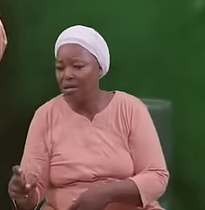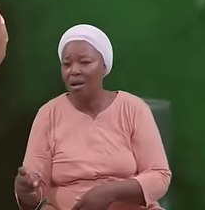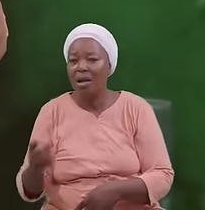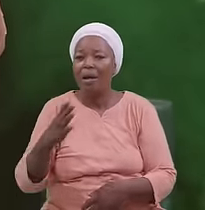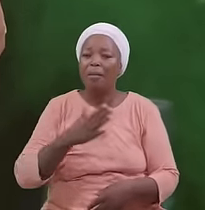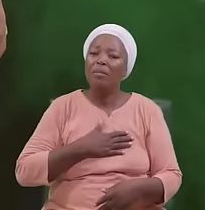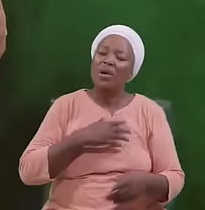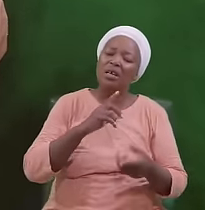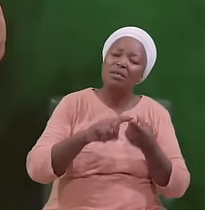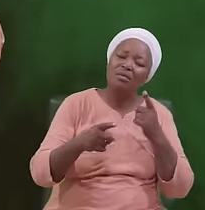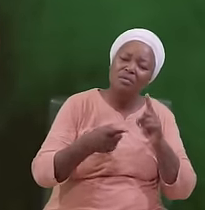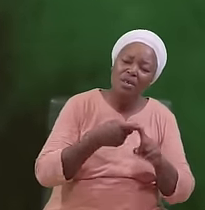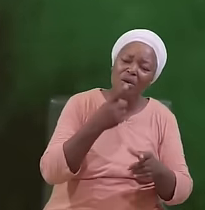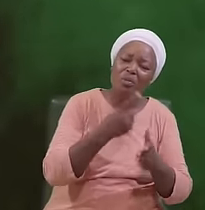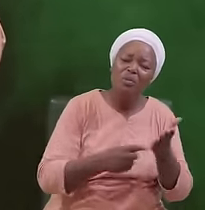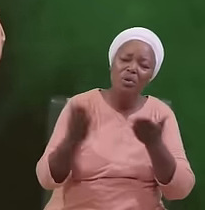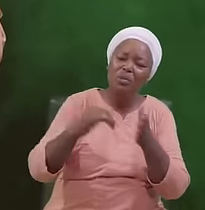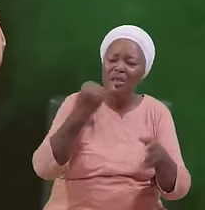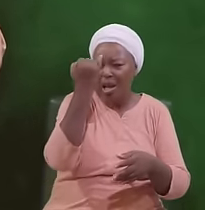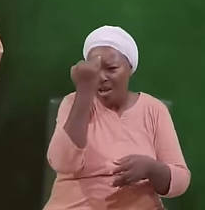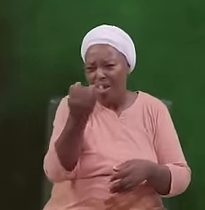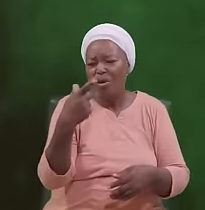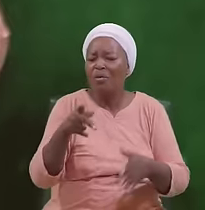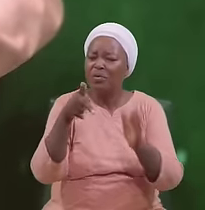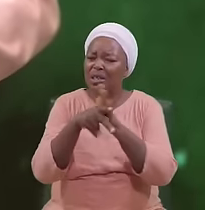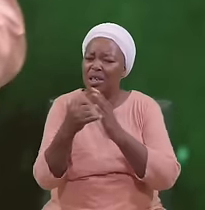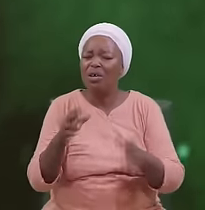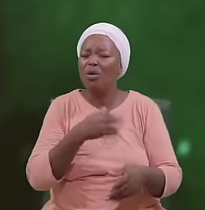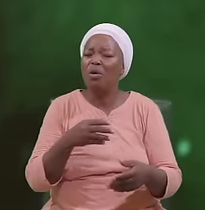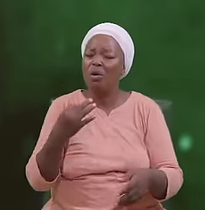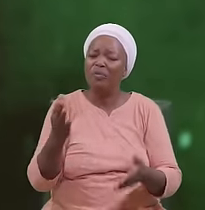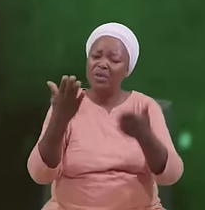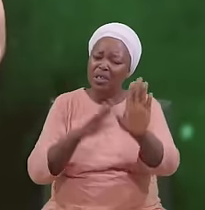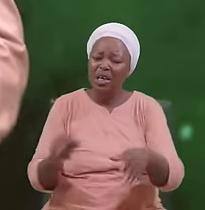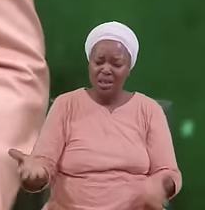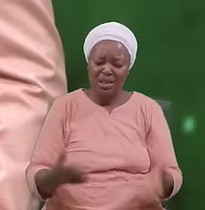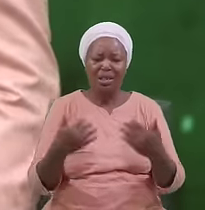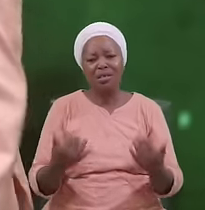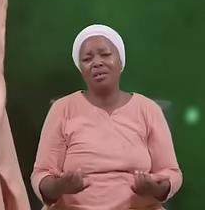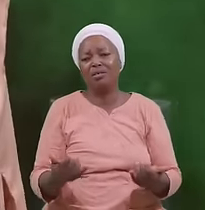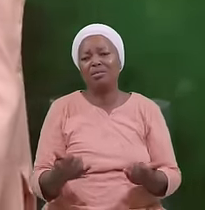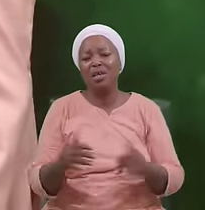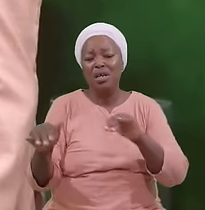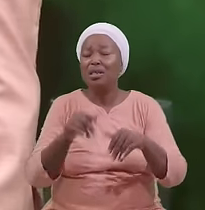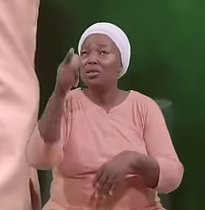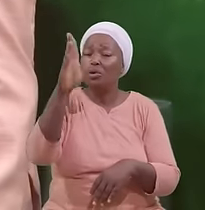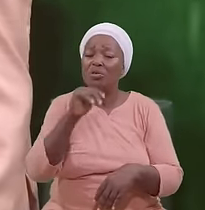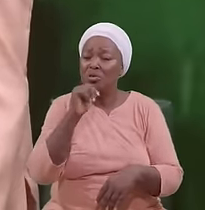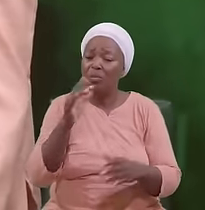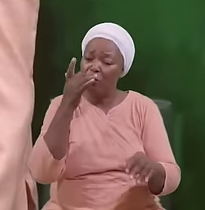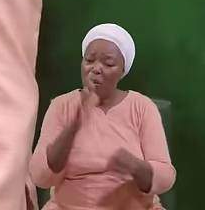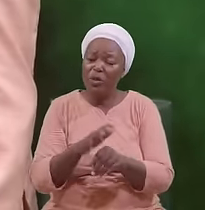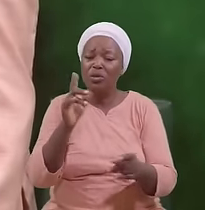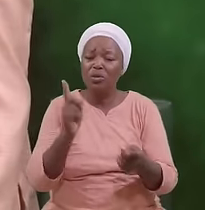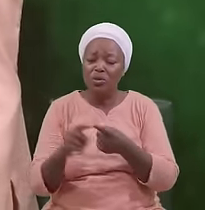what brought the idea of killing, of dying? Didn't God say he'll take you